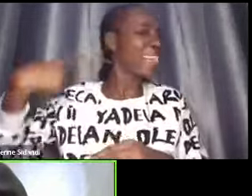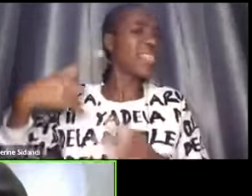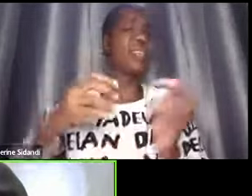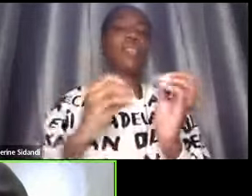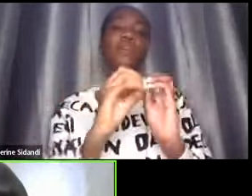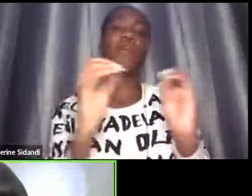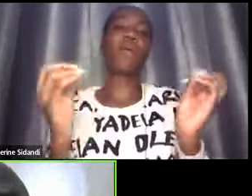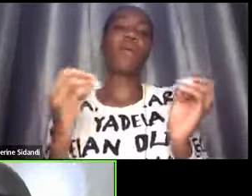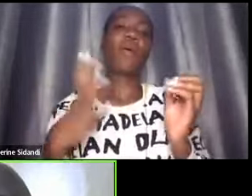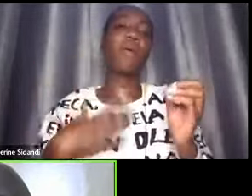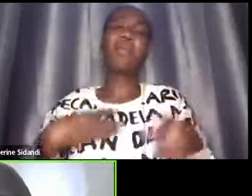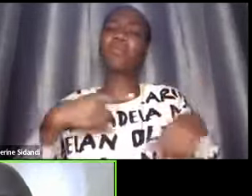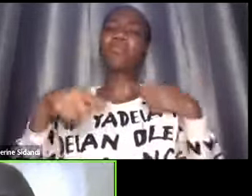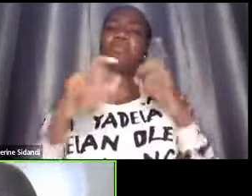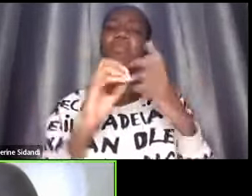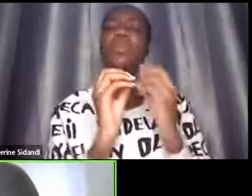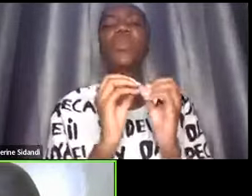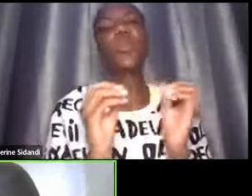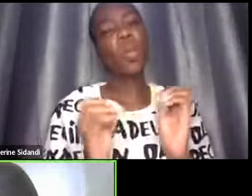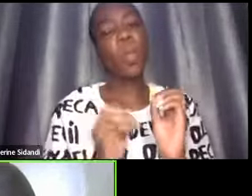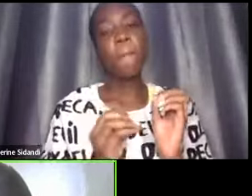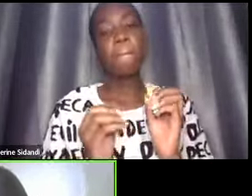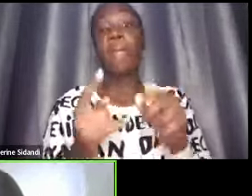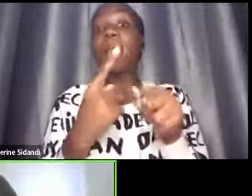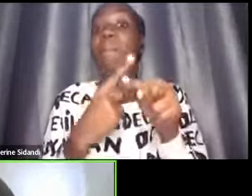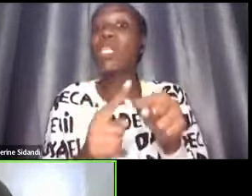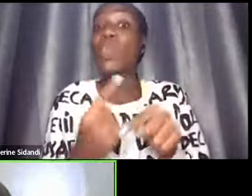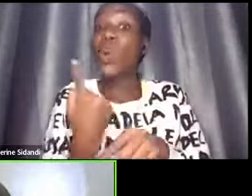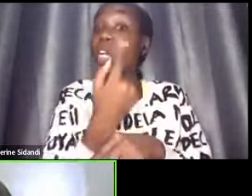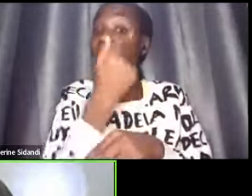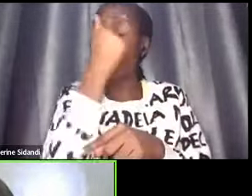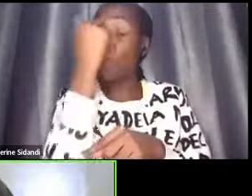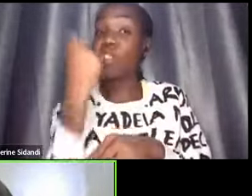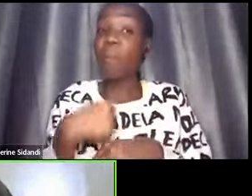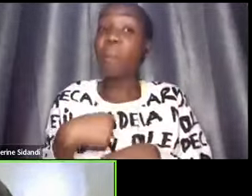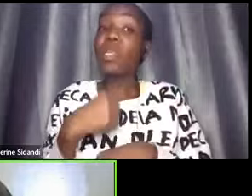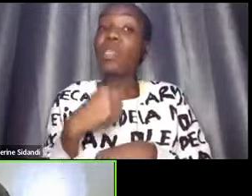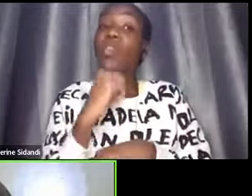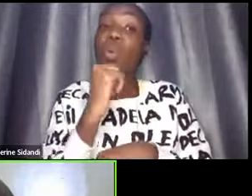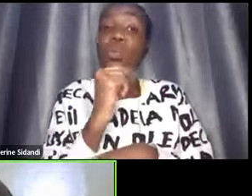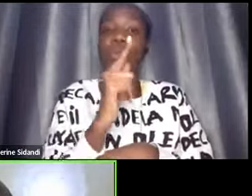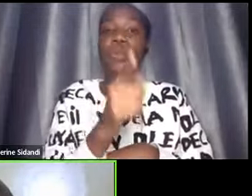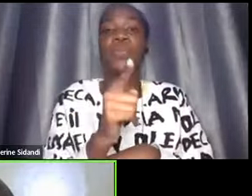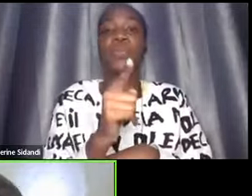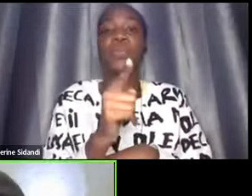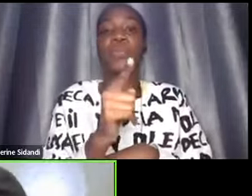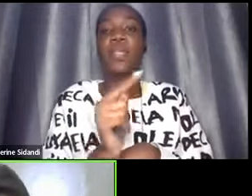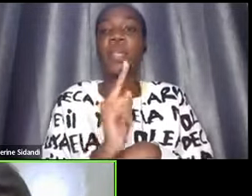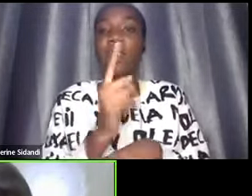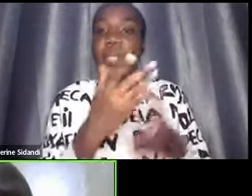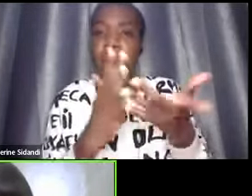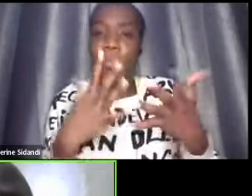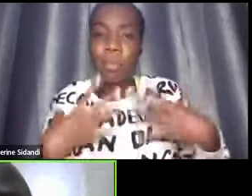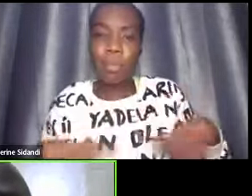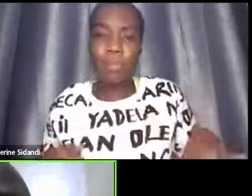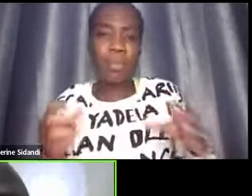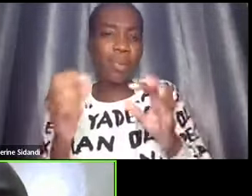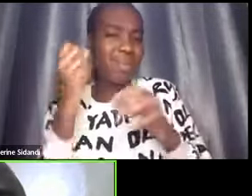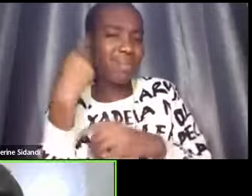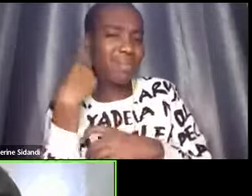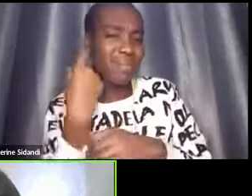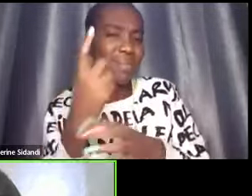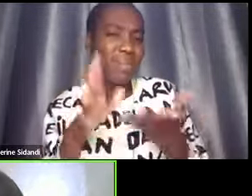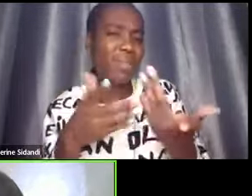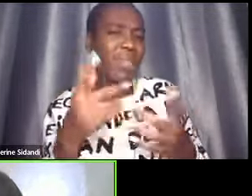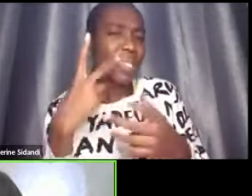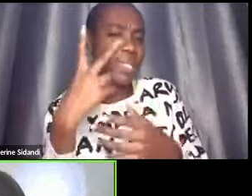inferior. It's simply because I'm not you. If we understand that people can see things differently and it's all right, we'll